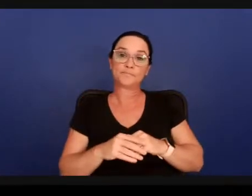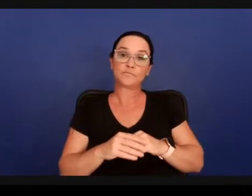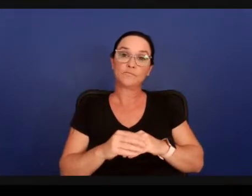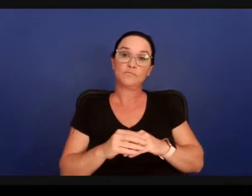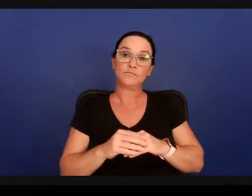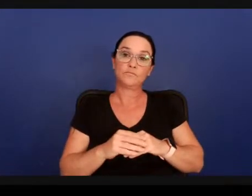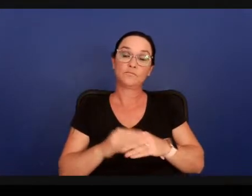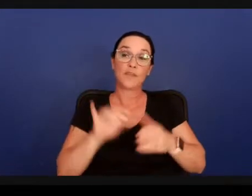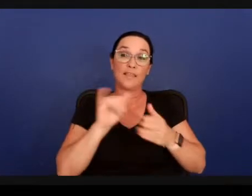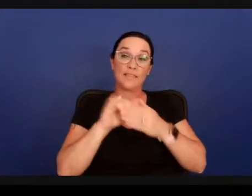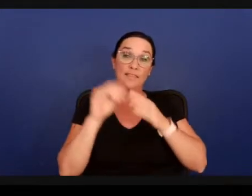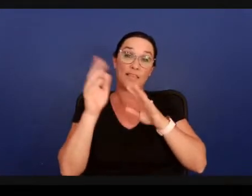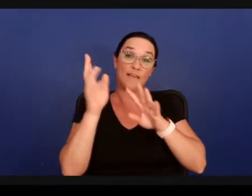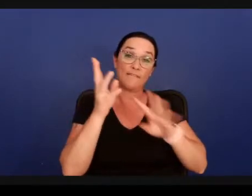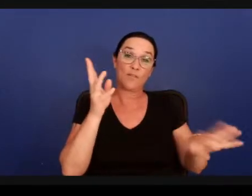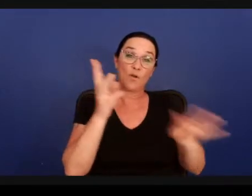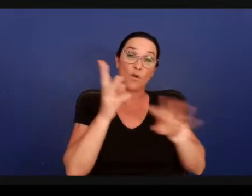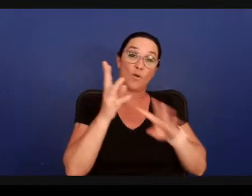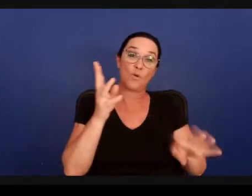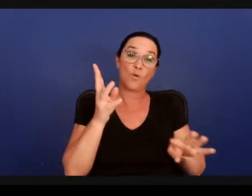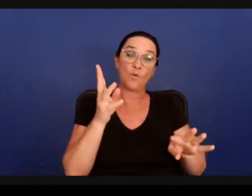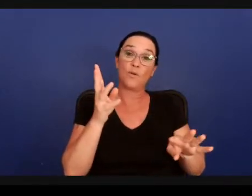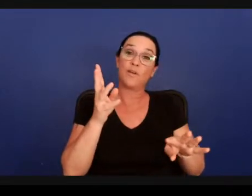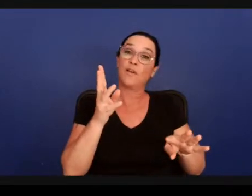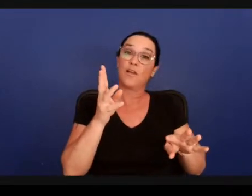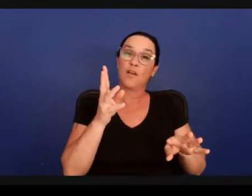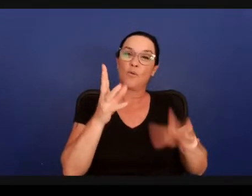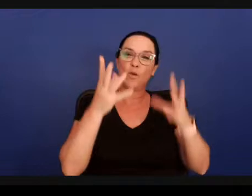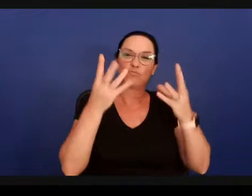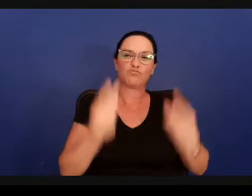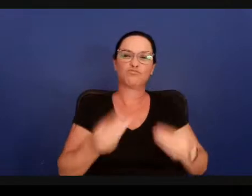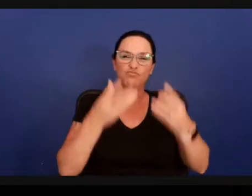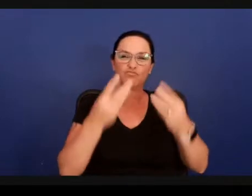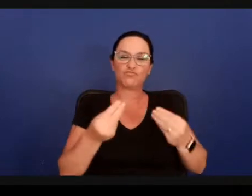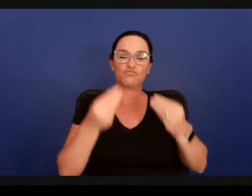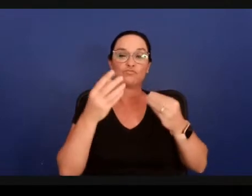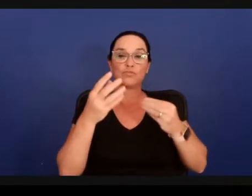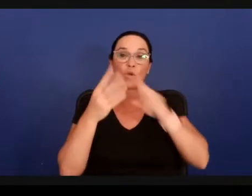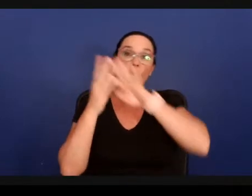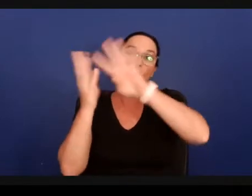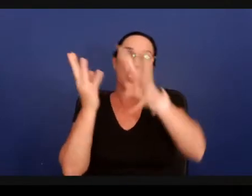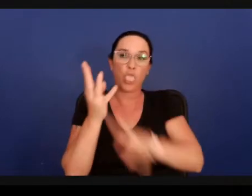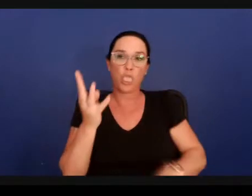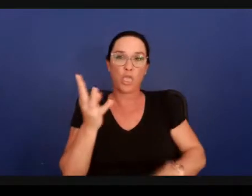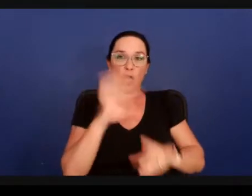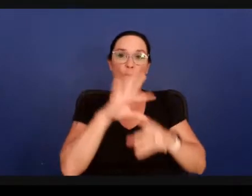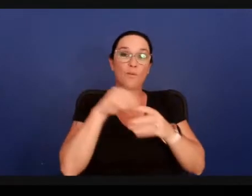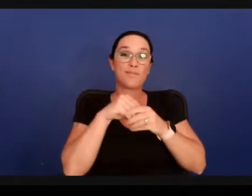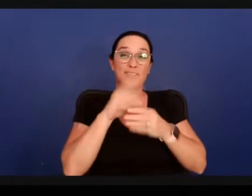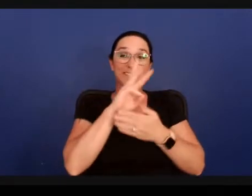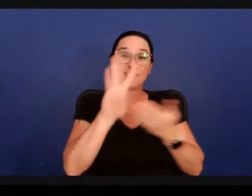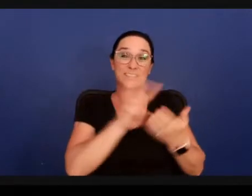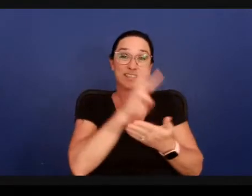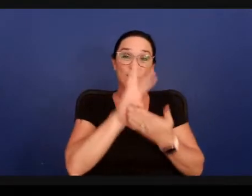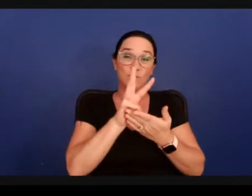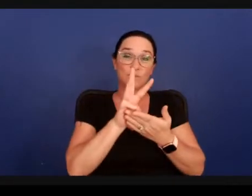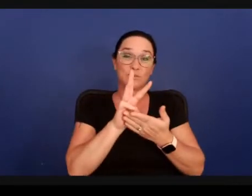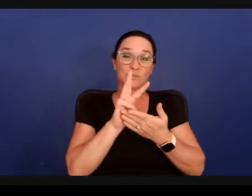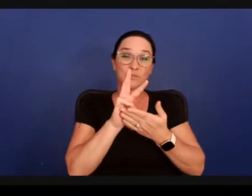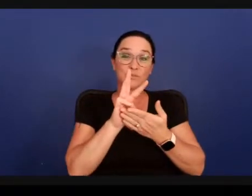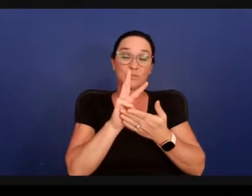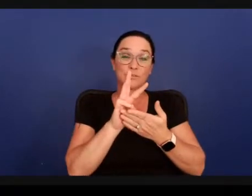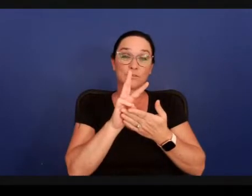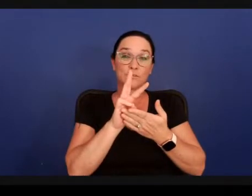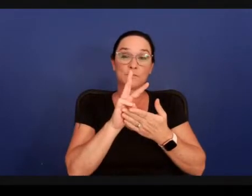That flow being very fluid and put lava a long way, all the way down here, all within 6 hours of breaking out of the ground. Yeah, we'll come